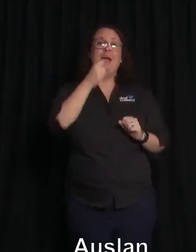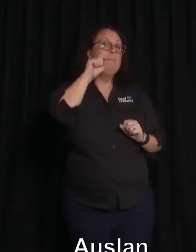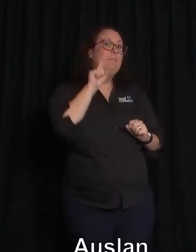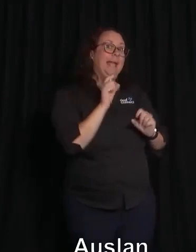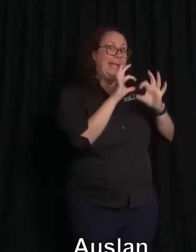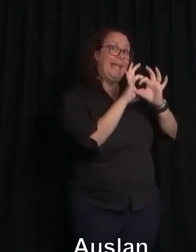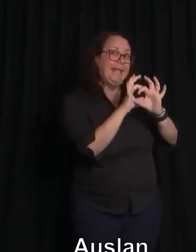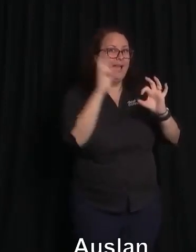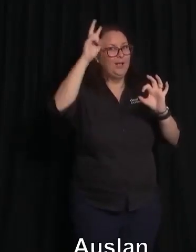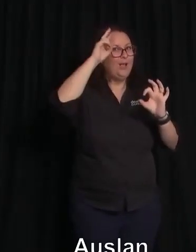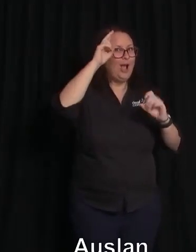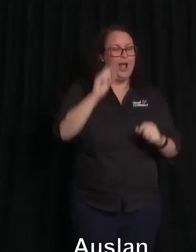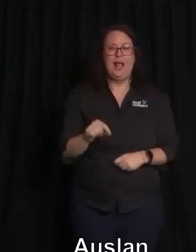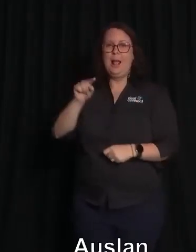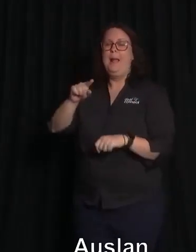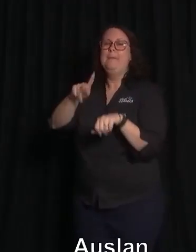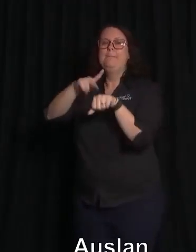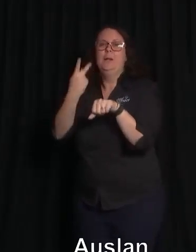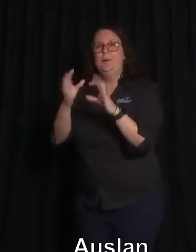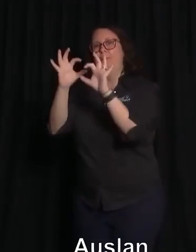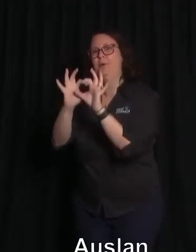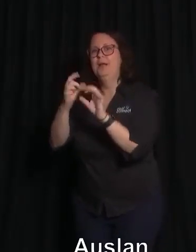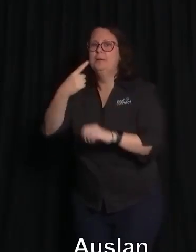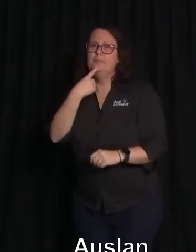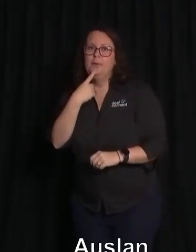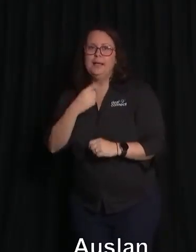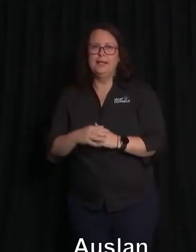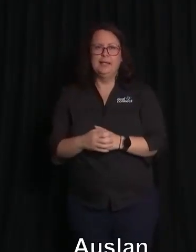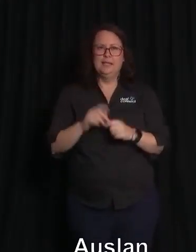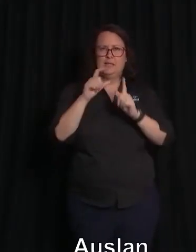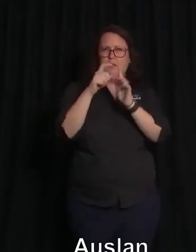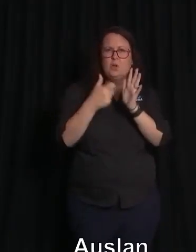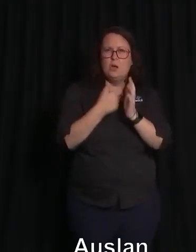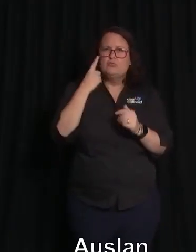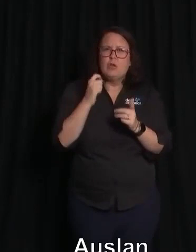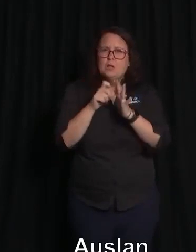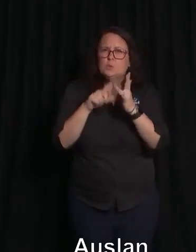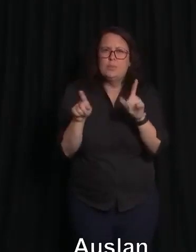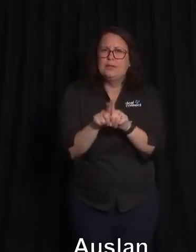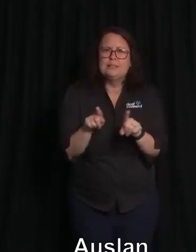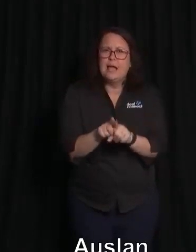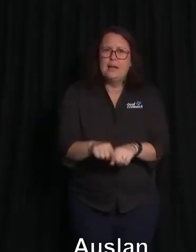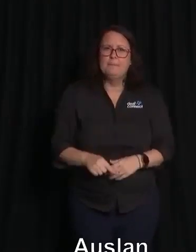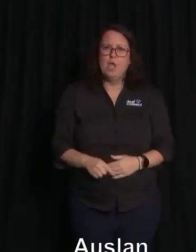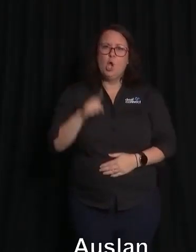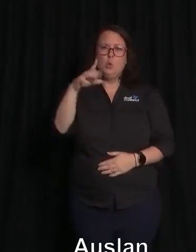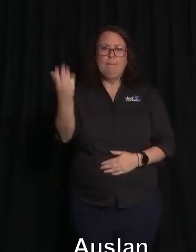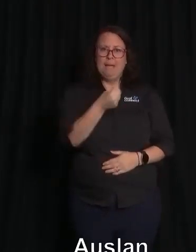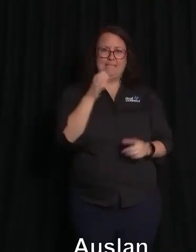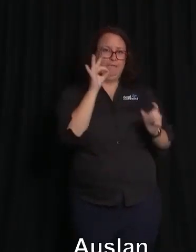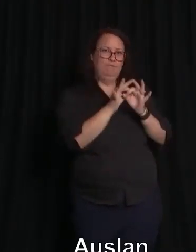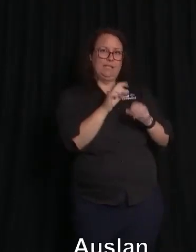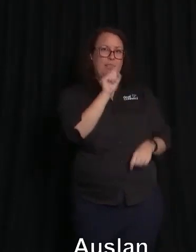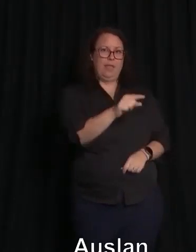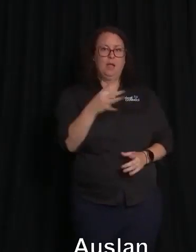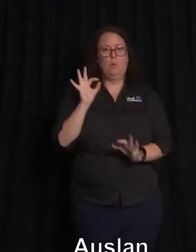have the blue box, you a boy, and that is what doctors are trying to do. Like, the medical fraternity is like, let's put you in these boxes and